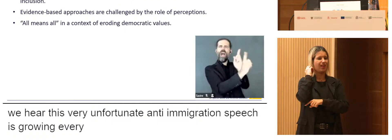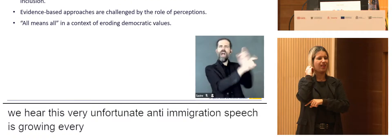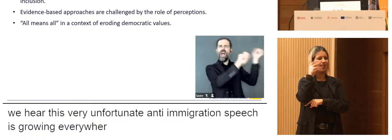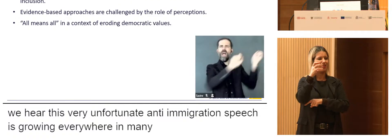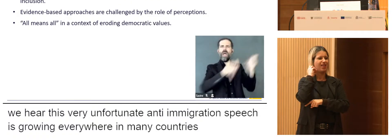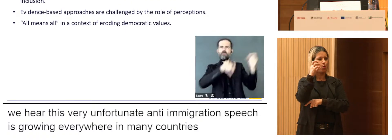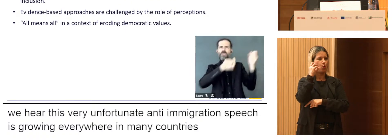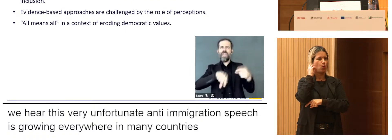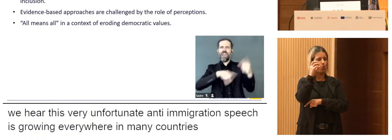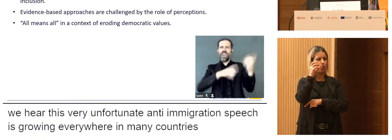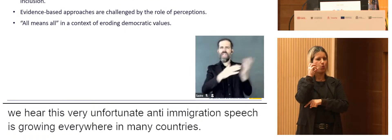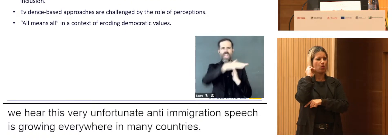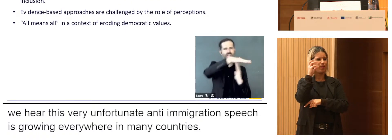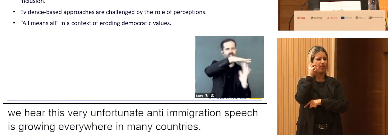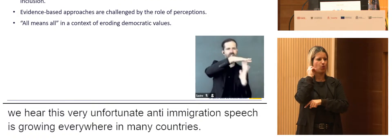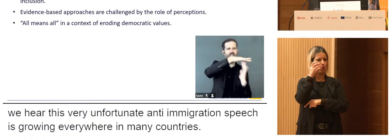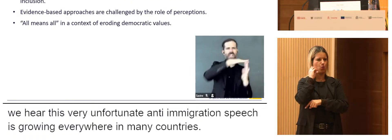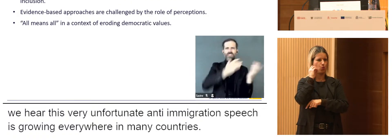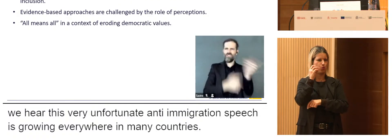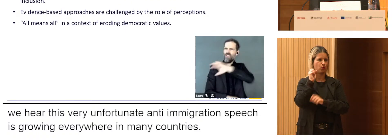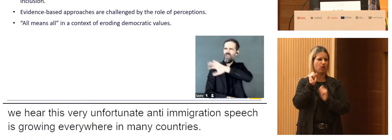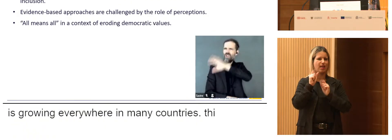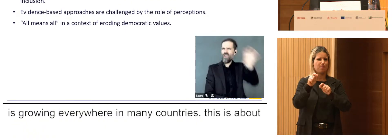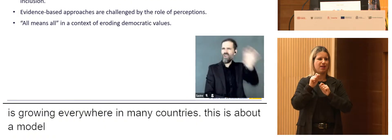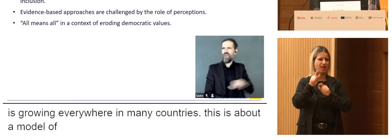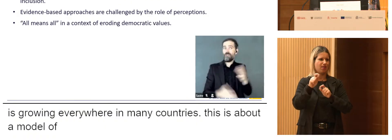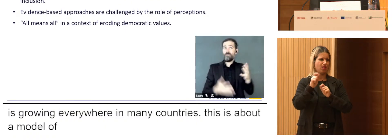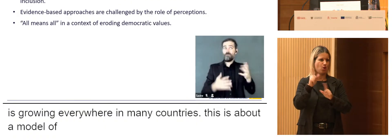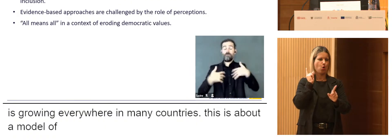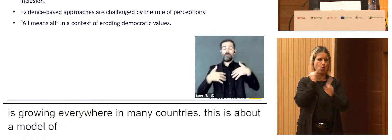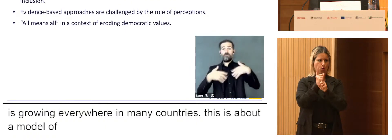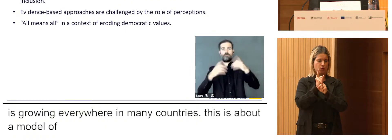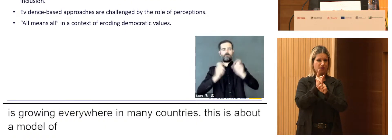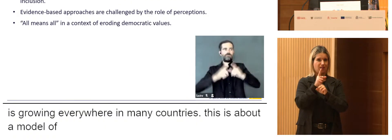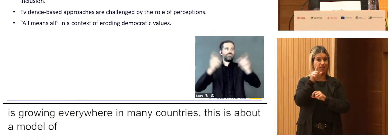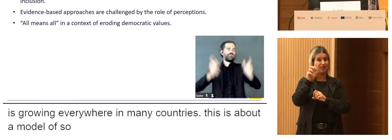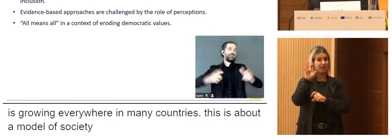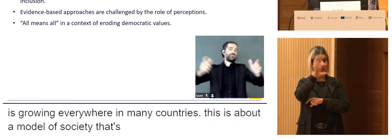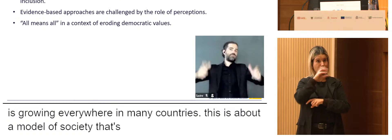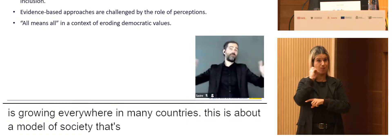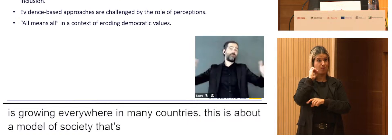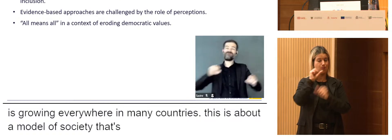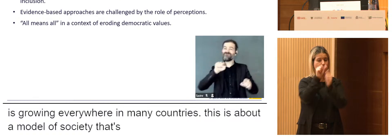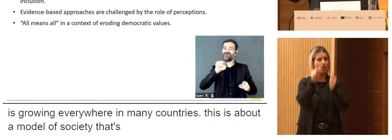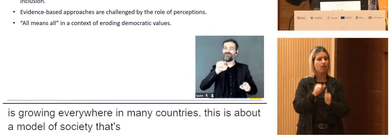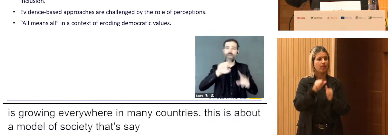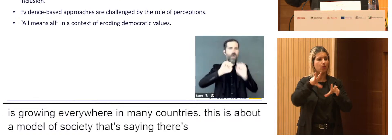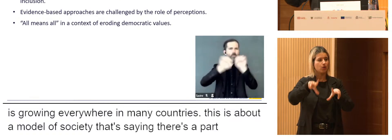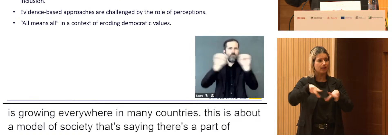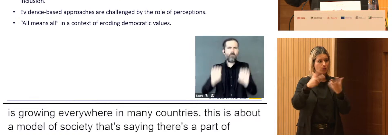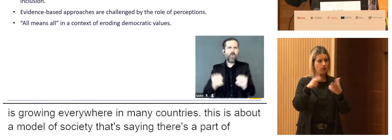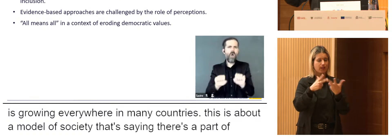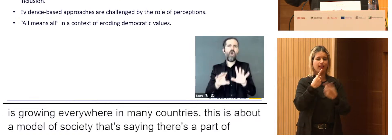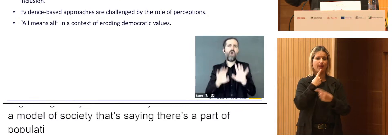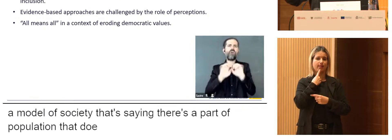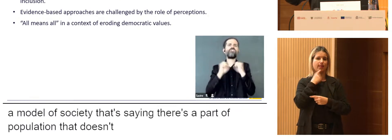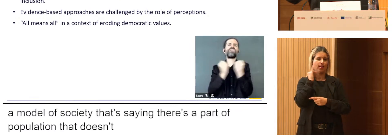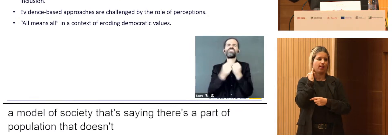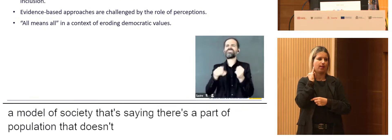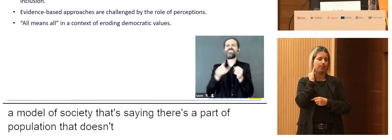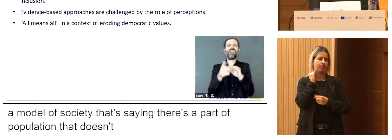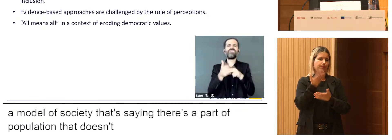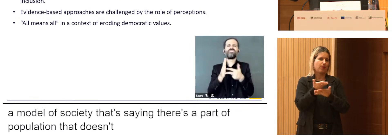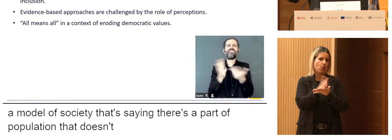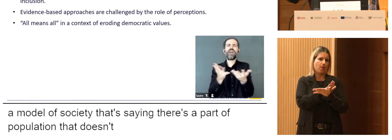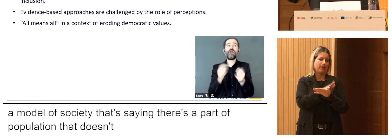countries, this is about a model of society that's saying there's a part of the population that doesn't belong,